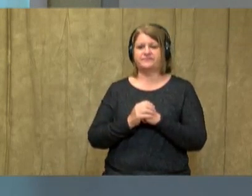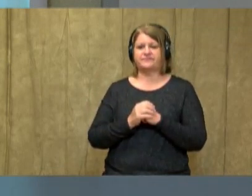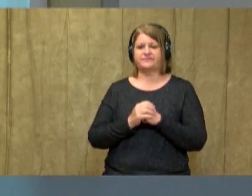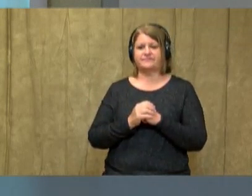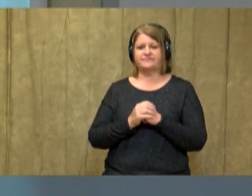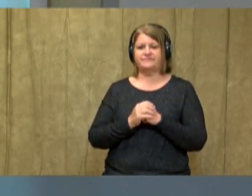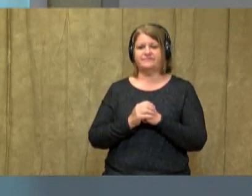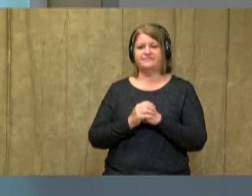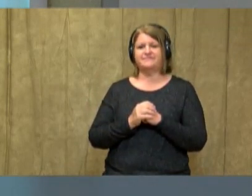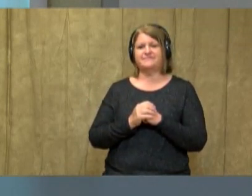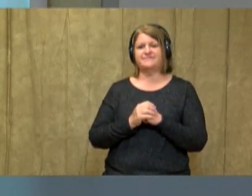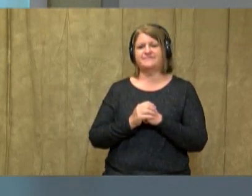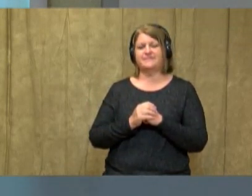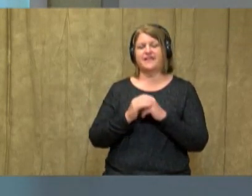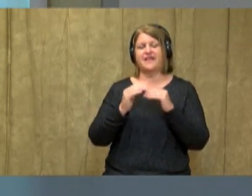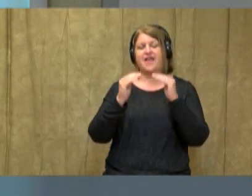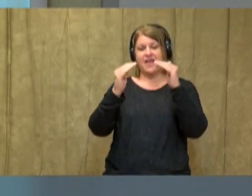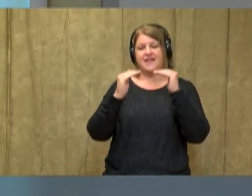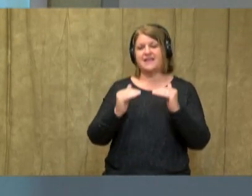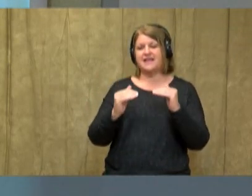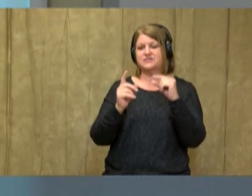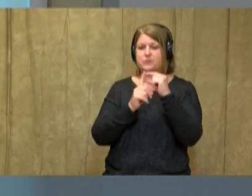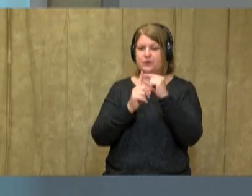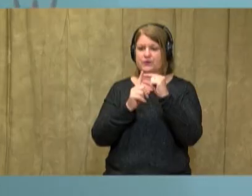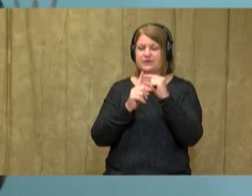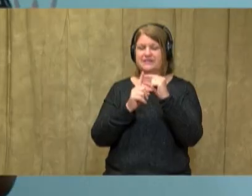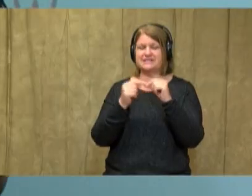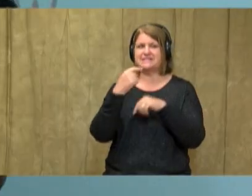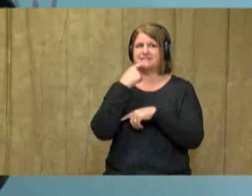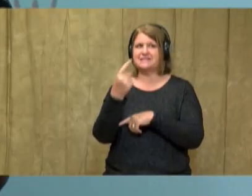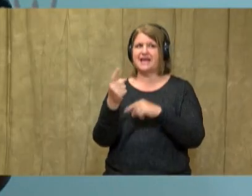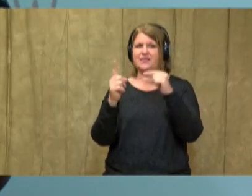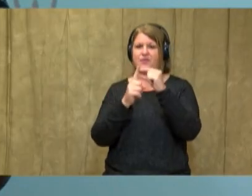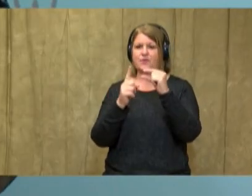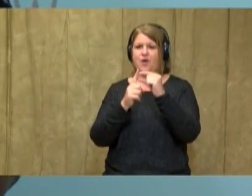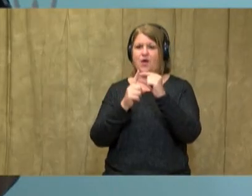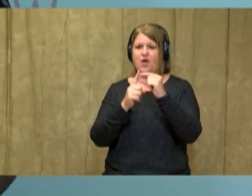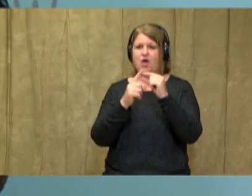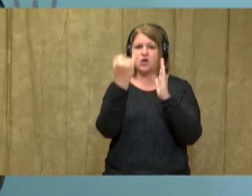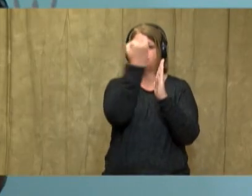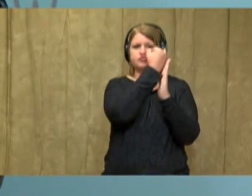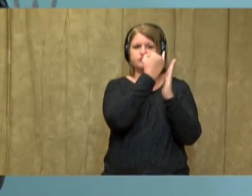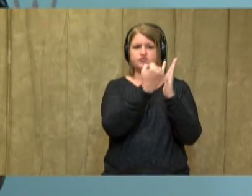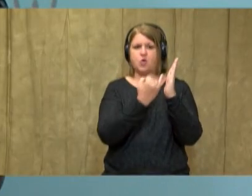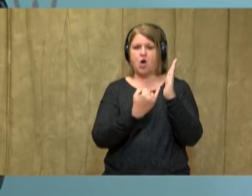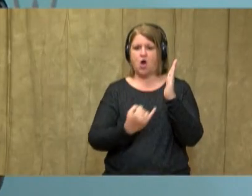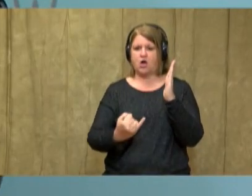All right. Your next one. Say the word draw.